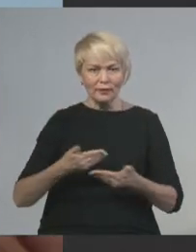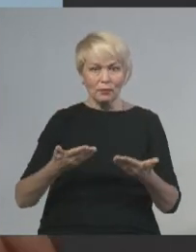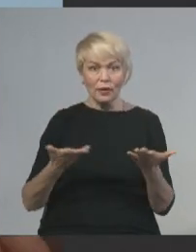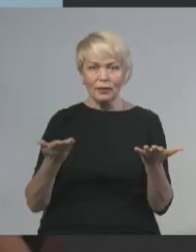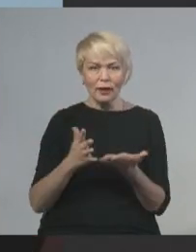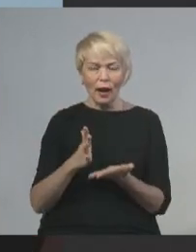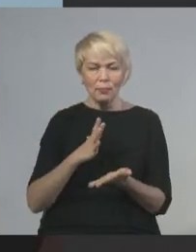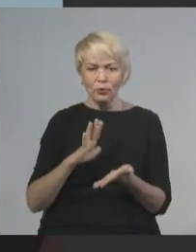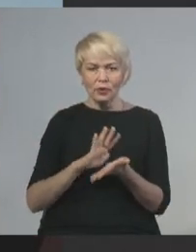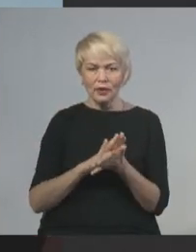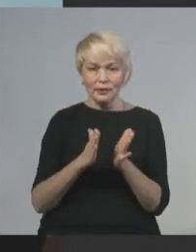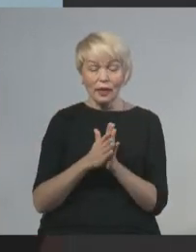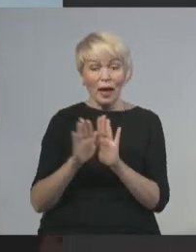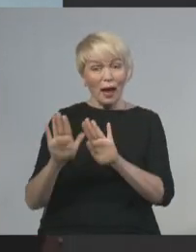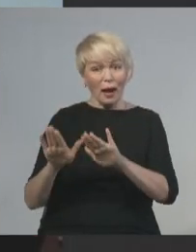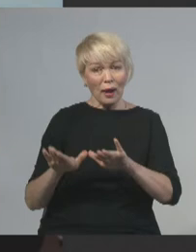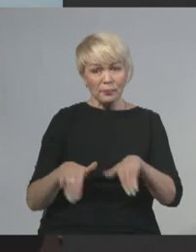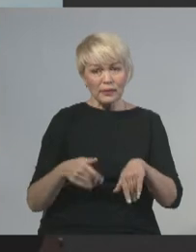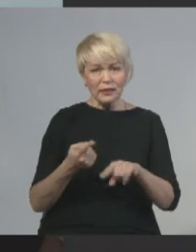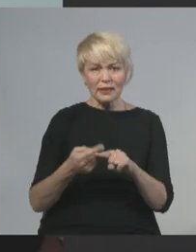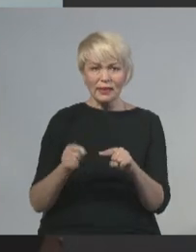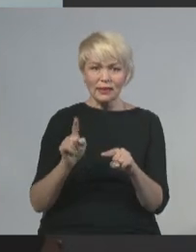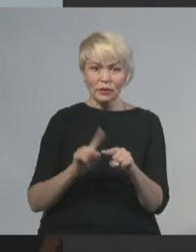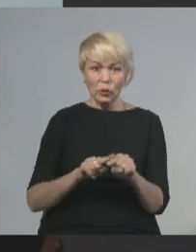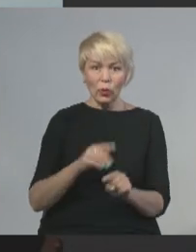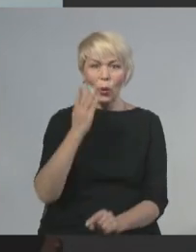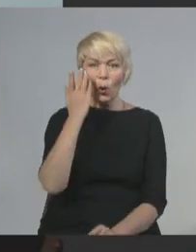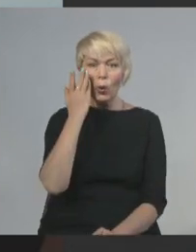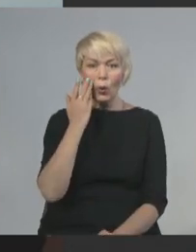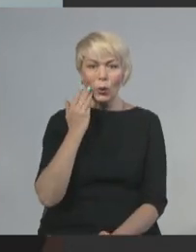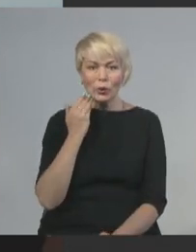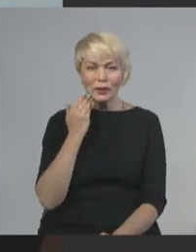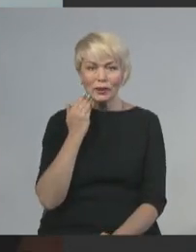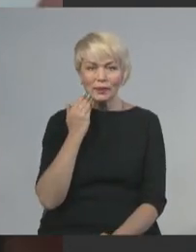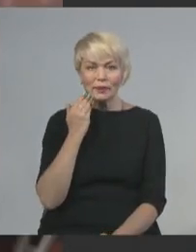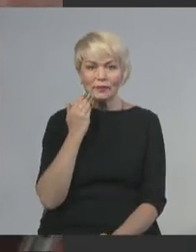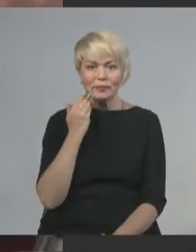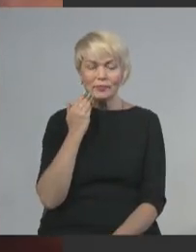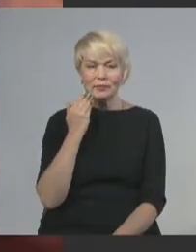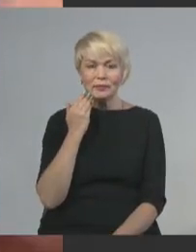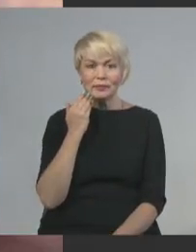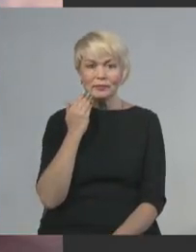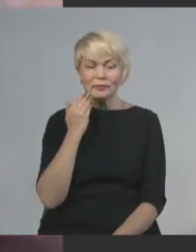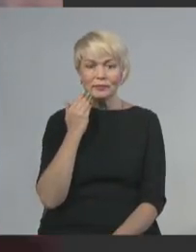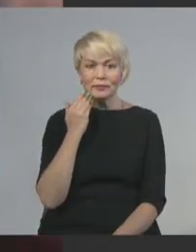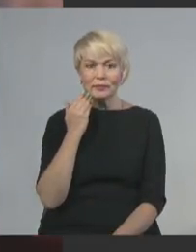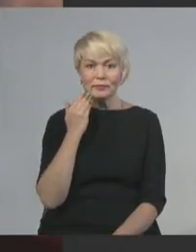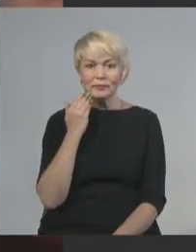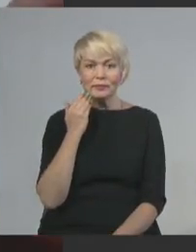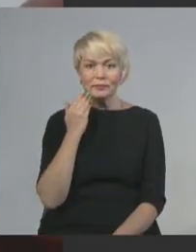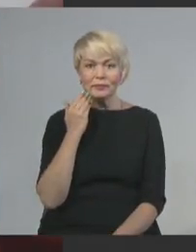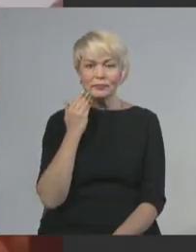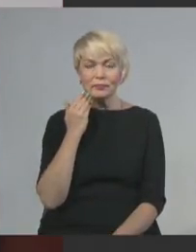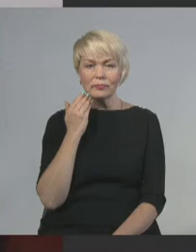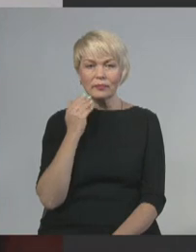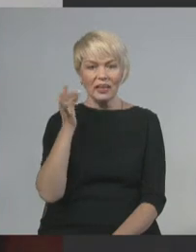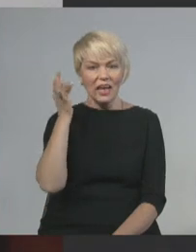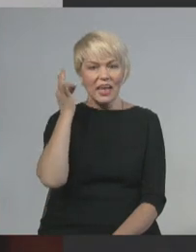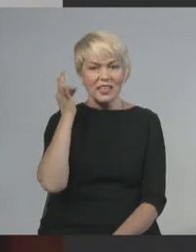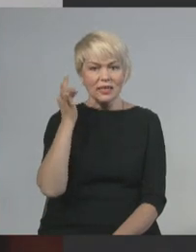after when journalist i would say started doing the job and reporting about what was happening